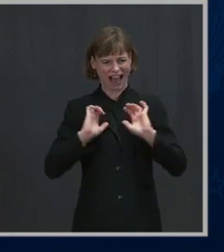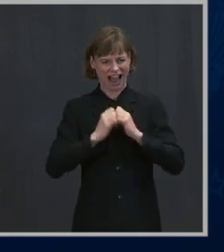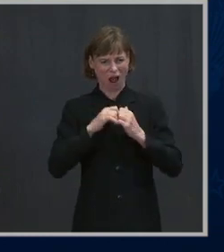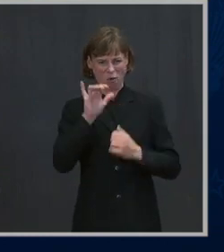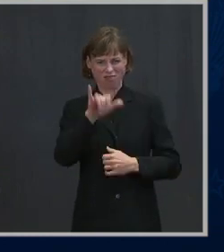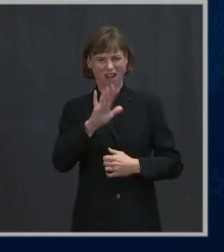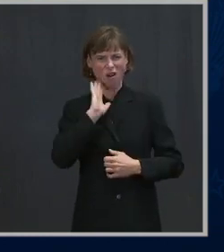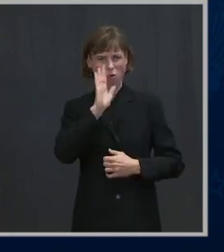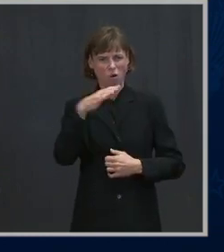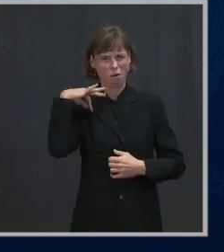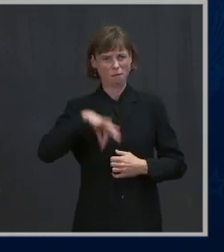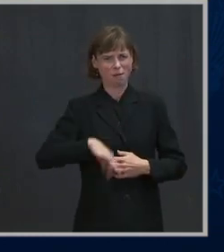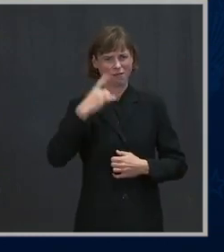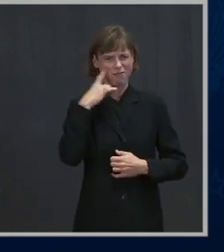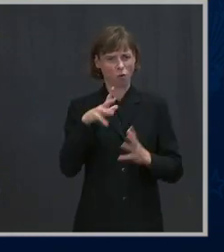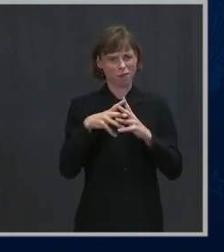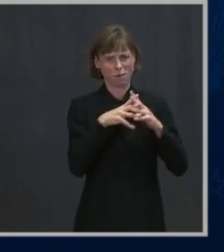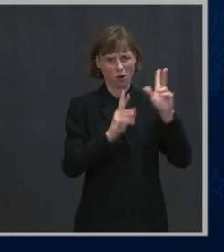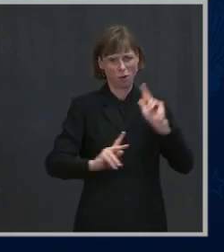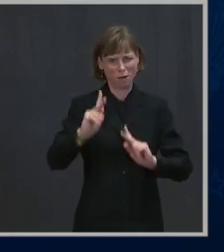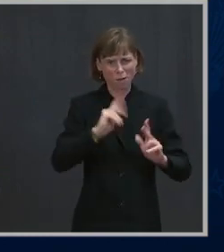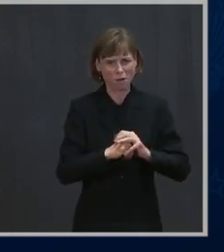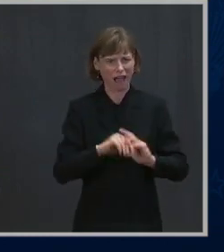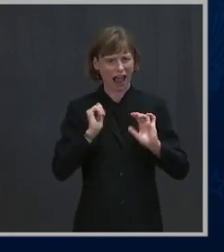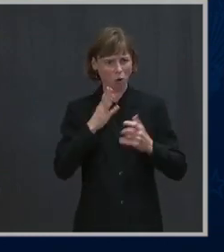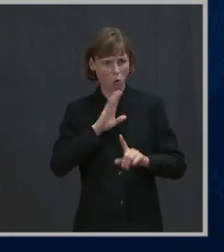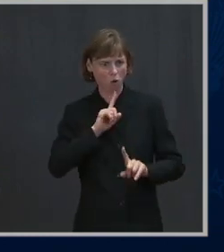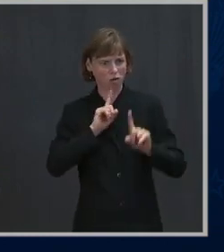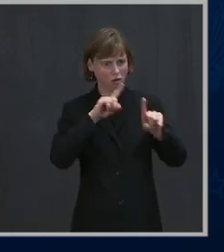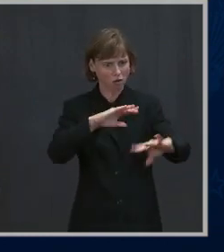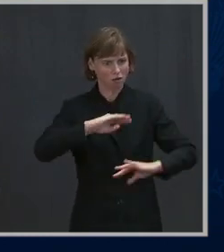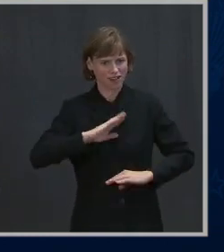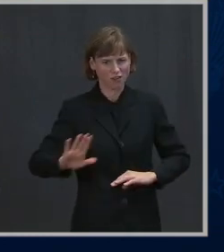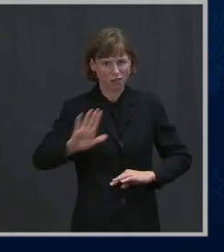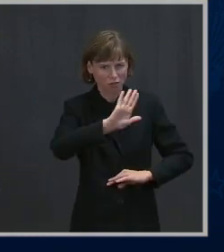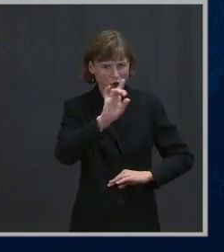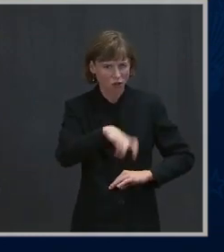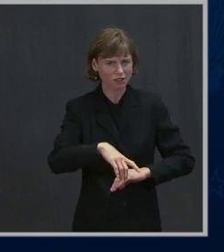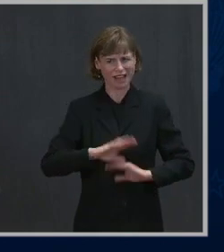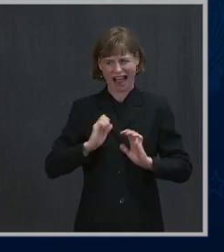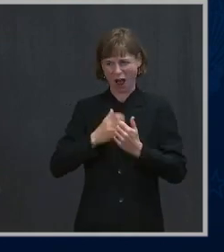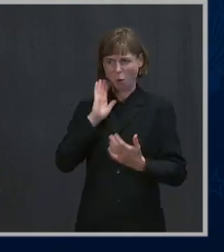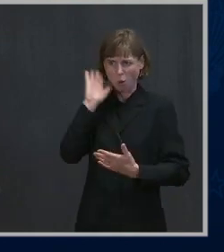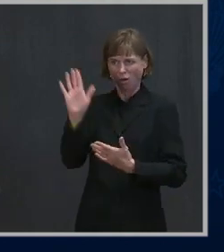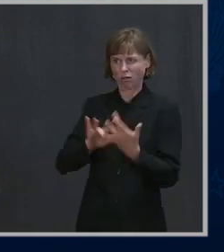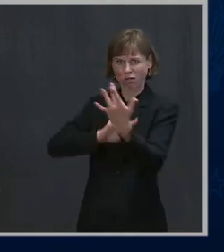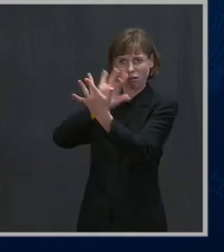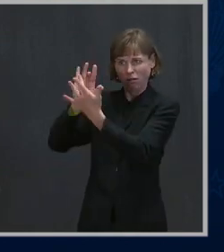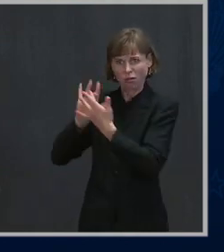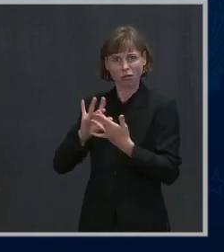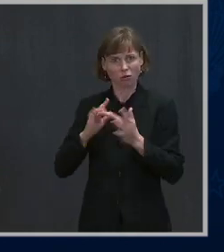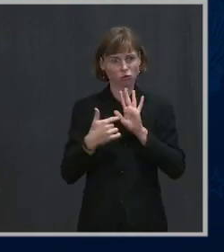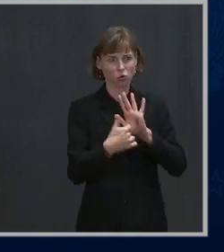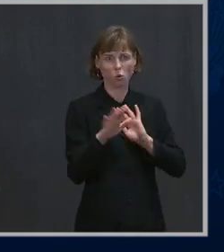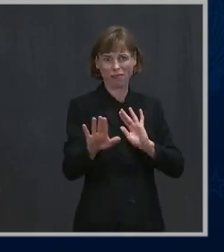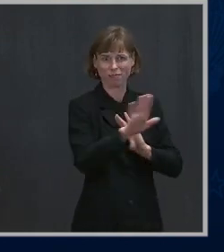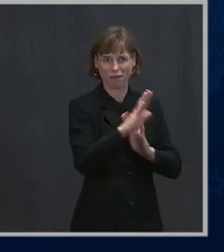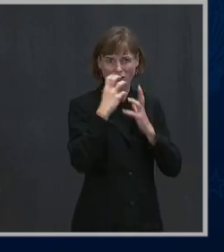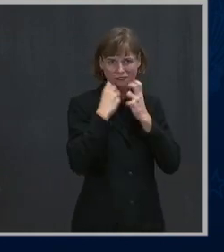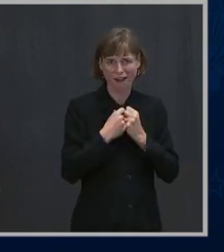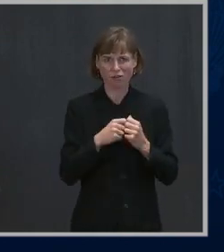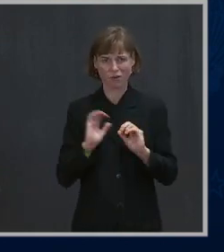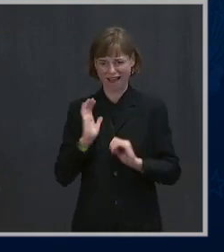how will this policy answer their needs how will this outreach reflect their values how will this initiative make their